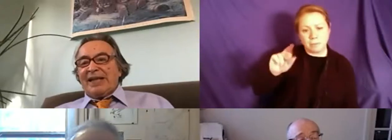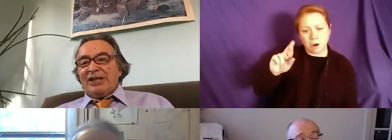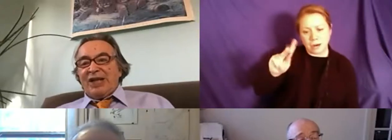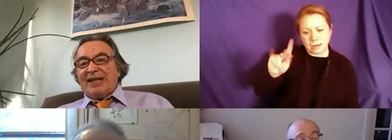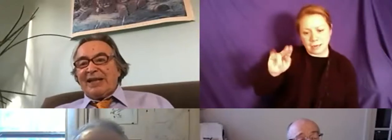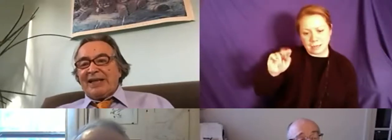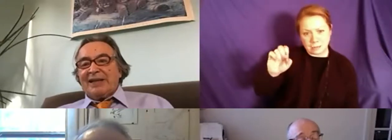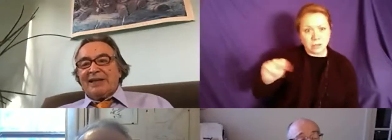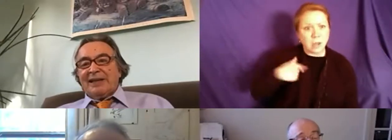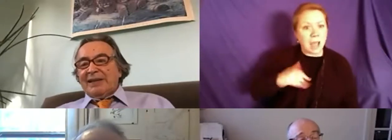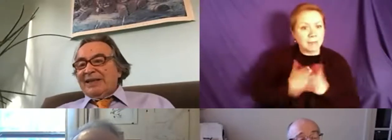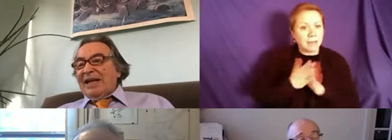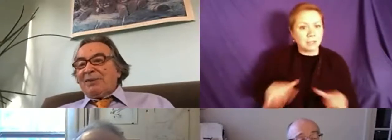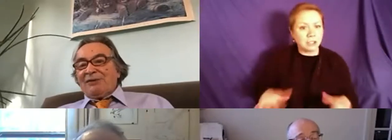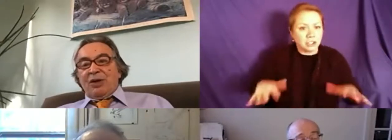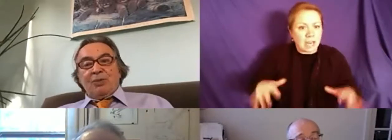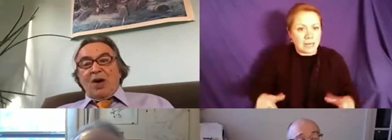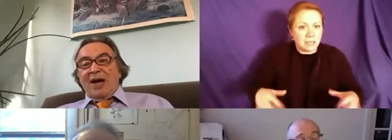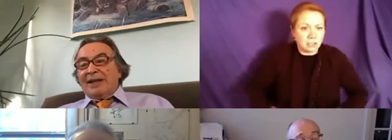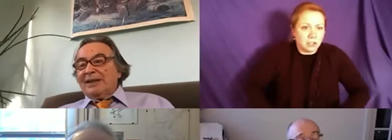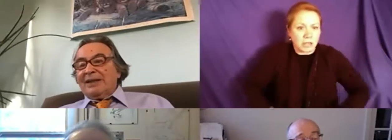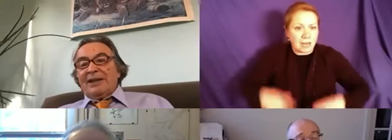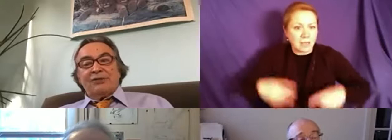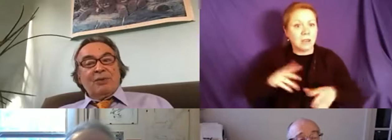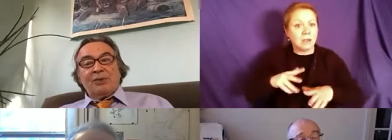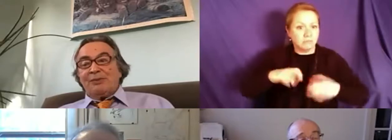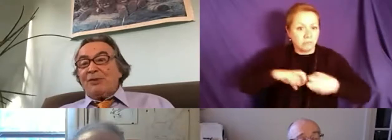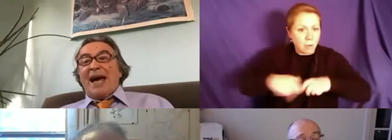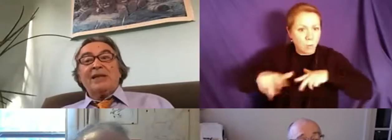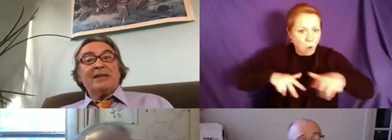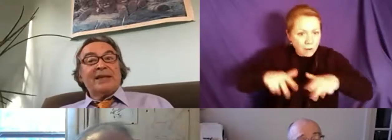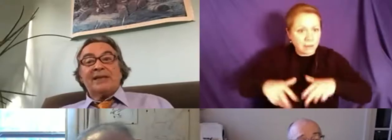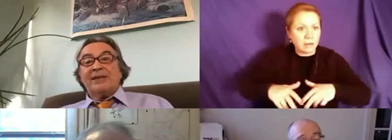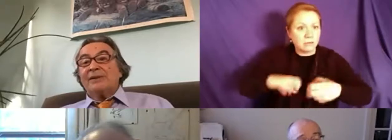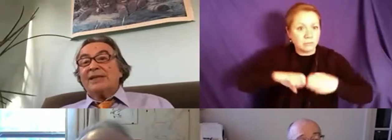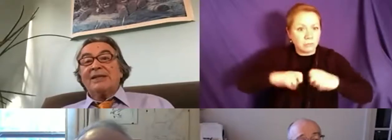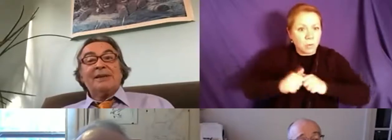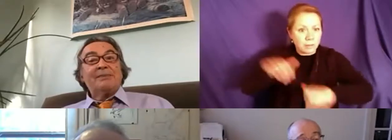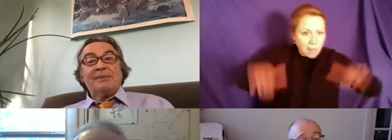get, I get shaky. I get I have trouble walking. I have trouble with balance, and